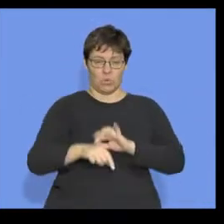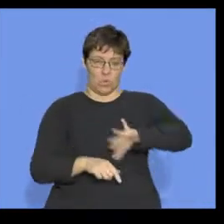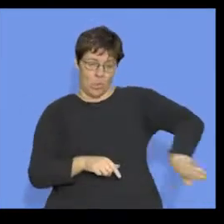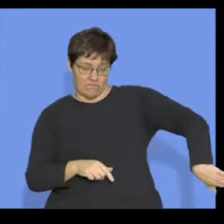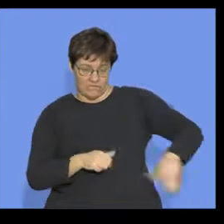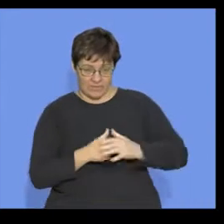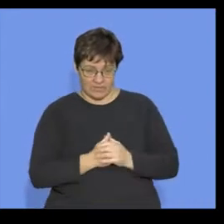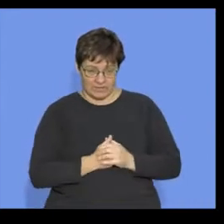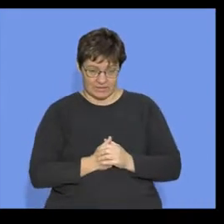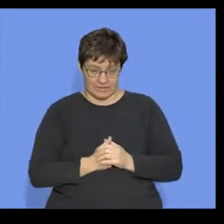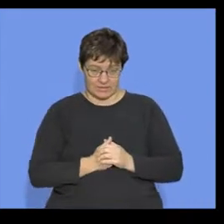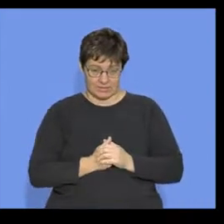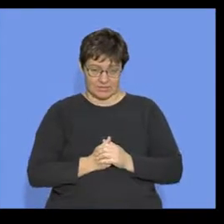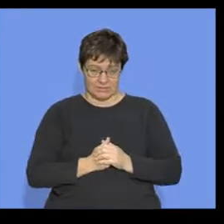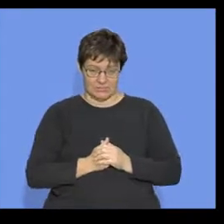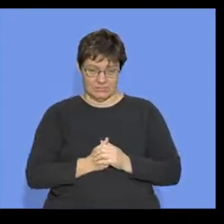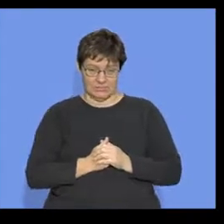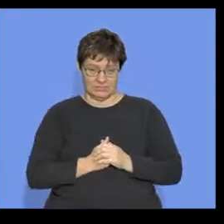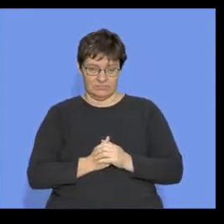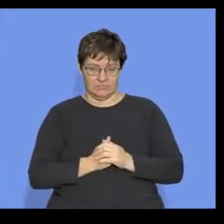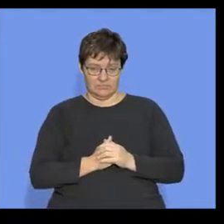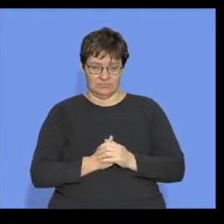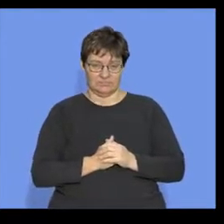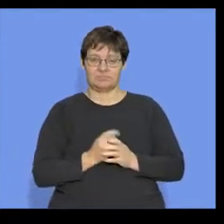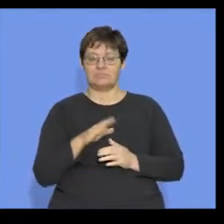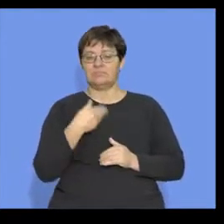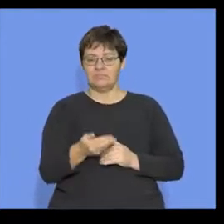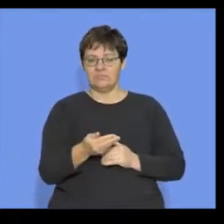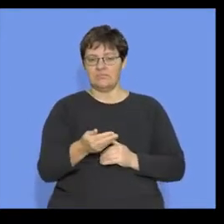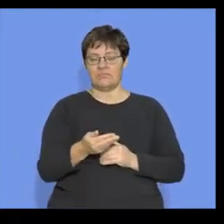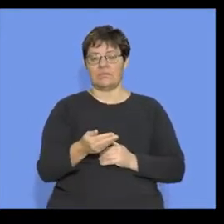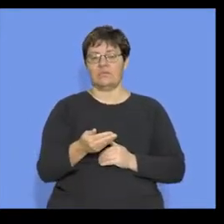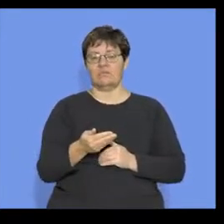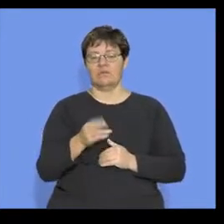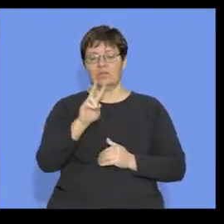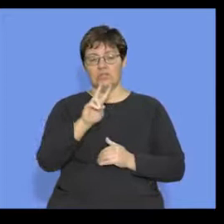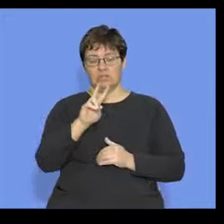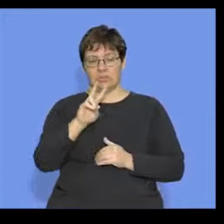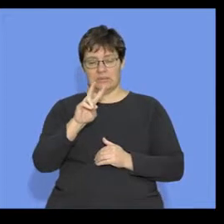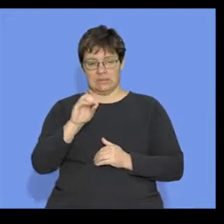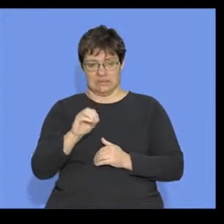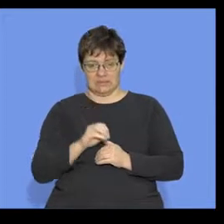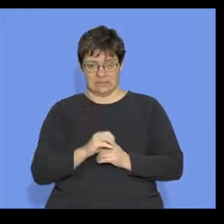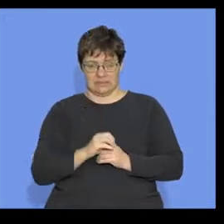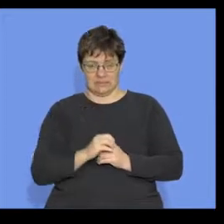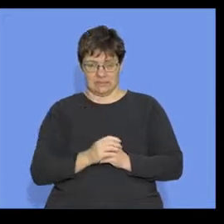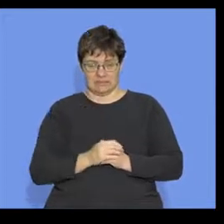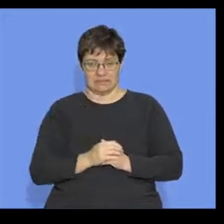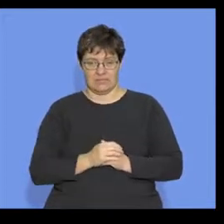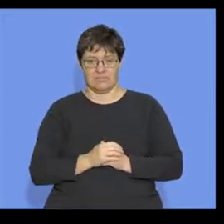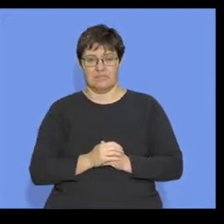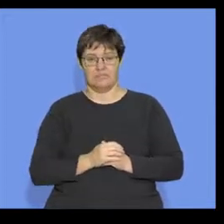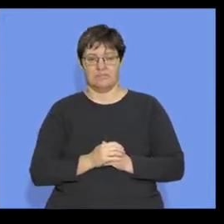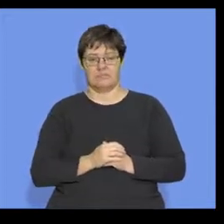vowels, and we have to minus the Q, that we're only left with 21 letters. We together, that's where we are.